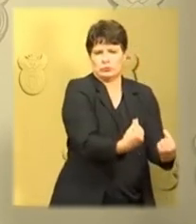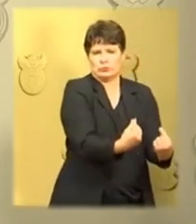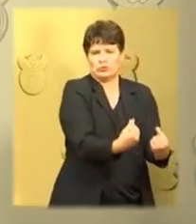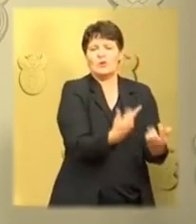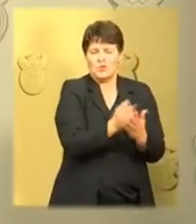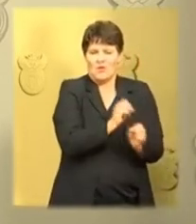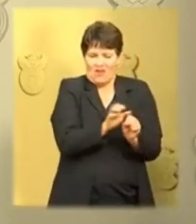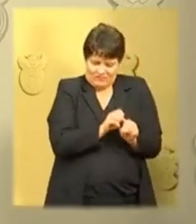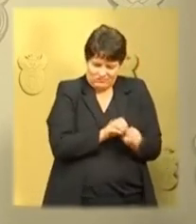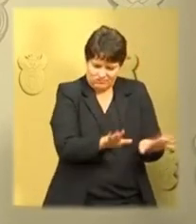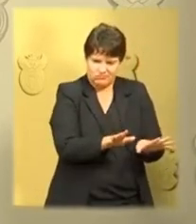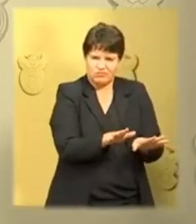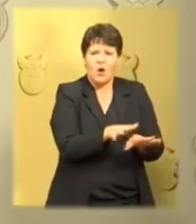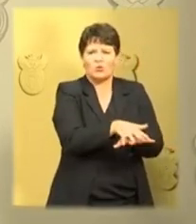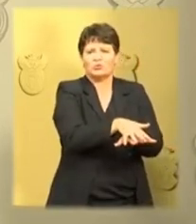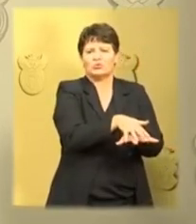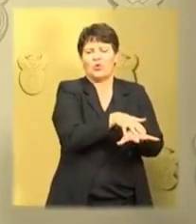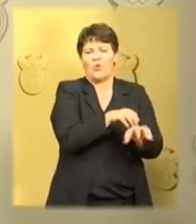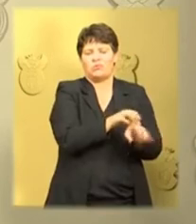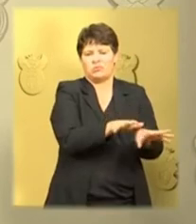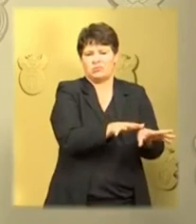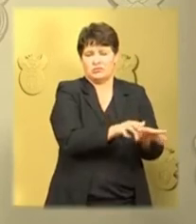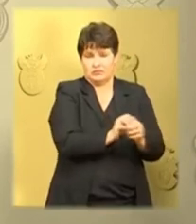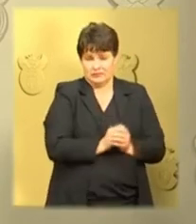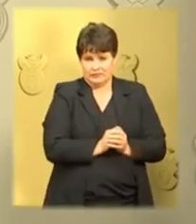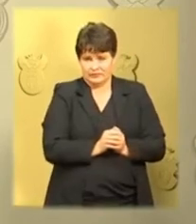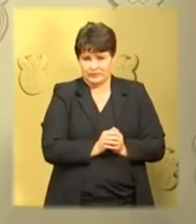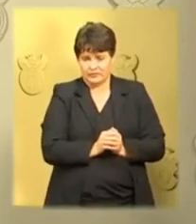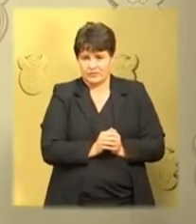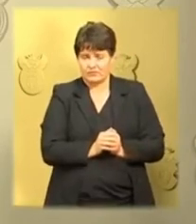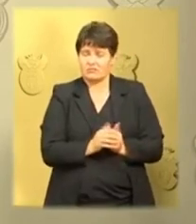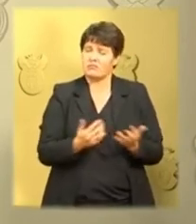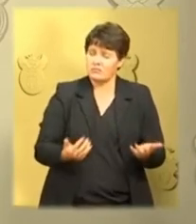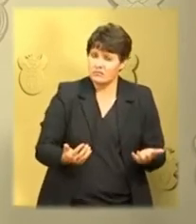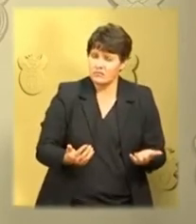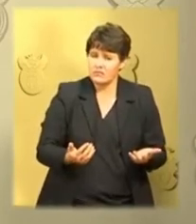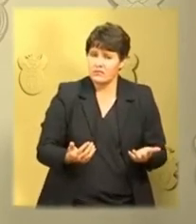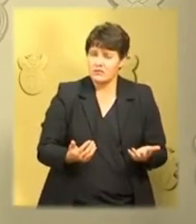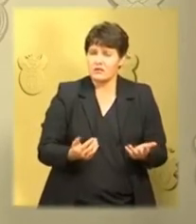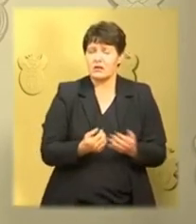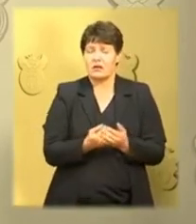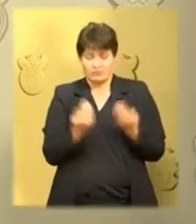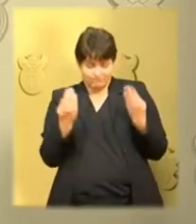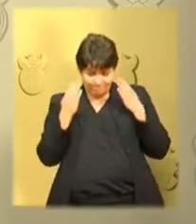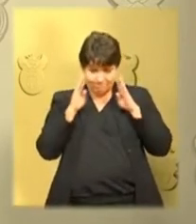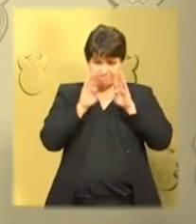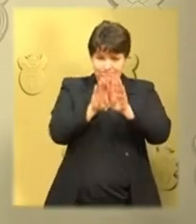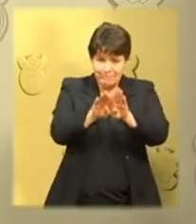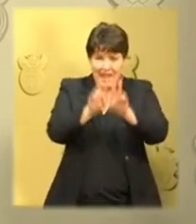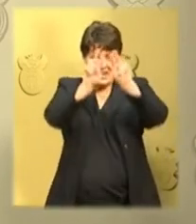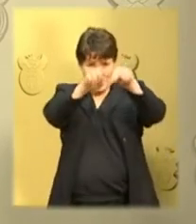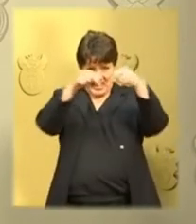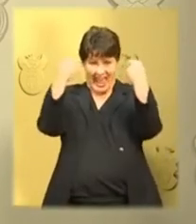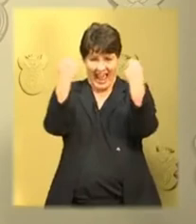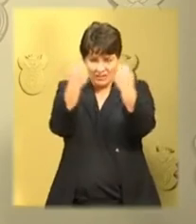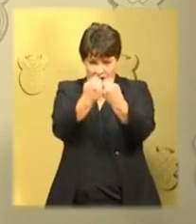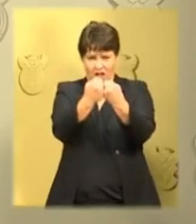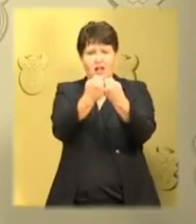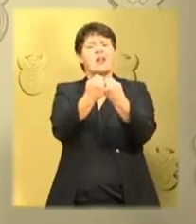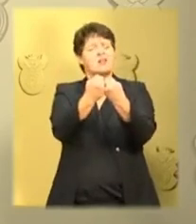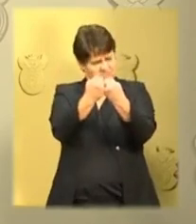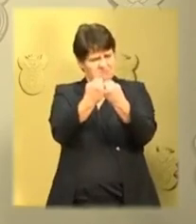Yet, while a nationwide lockdown is probably the most effective means to contain